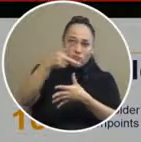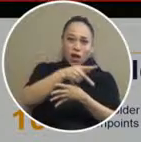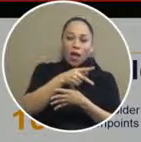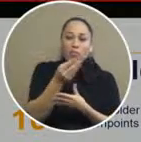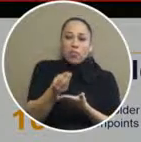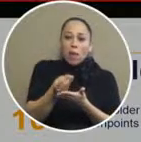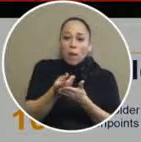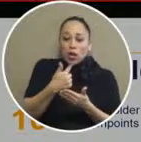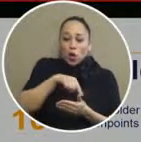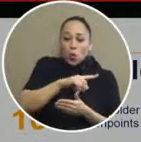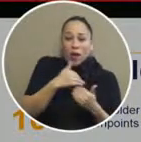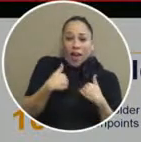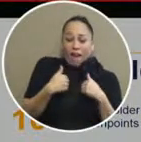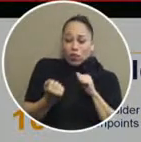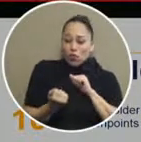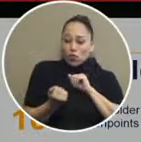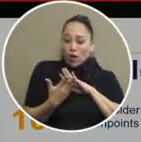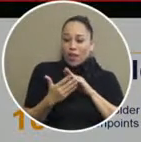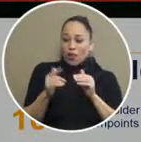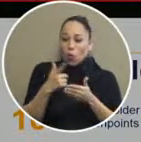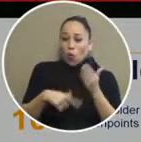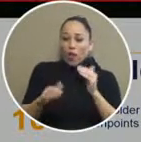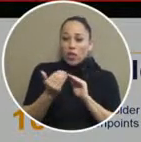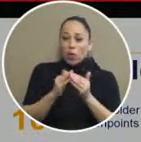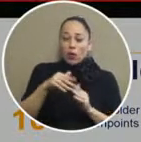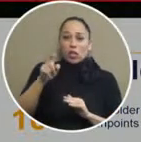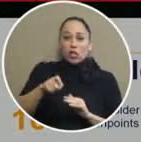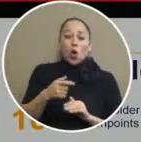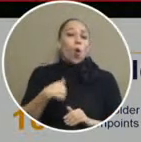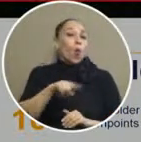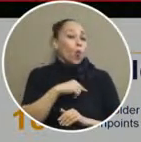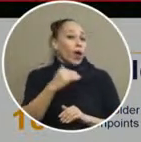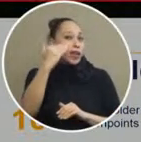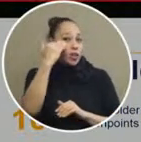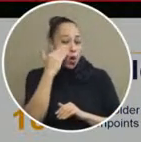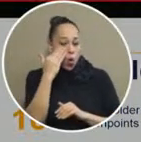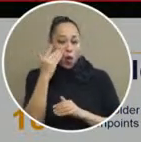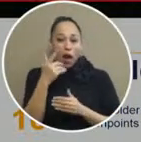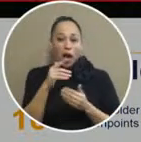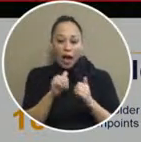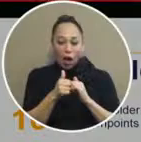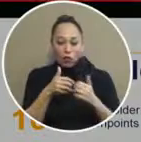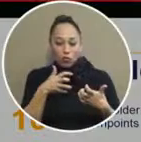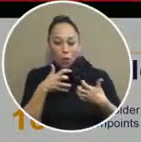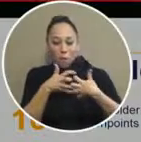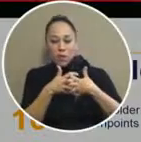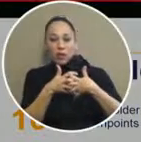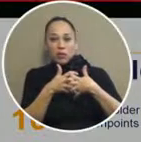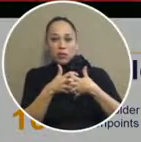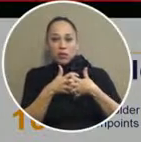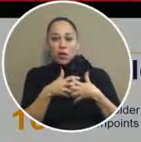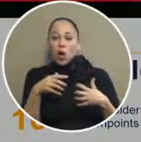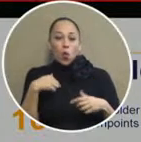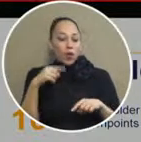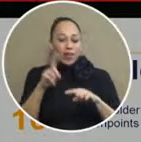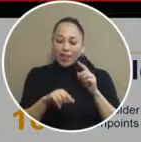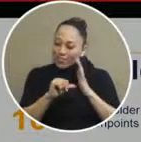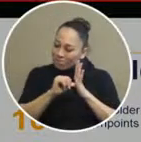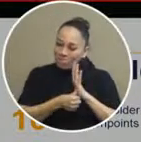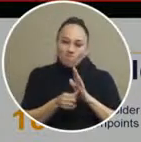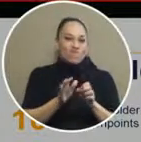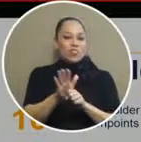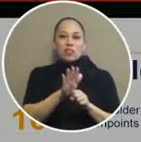funding that we have to address the needs in the community, knowing how wildly mismatched those two things are. And I cannot emphasize that